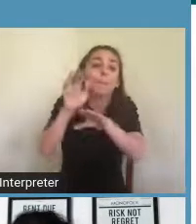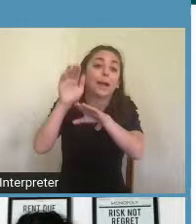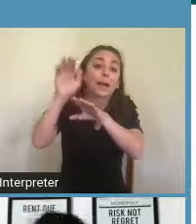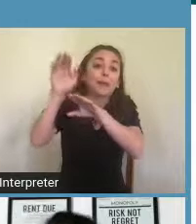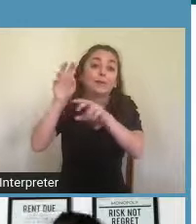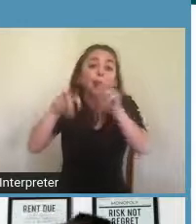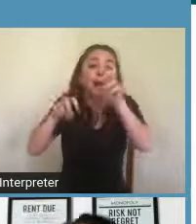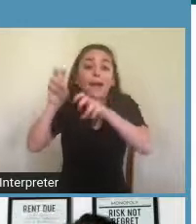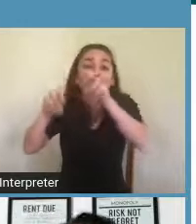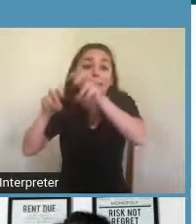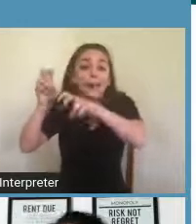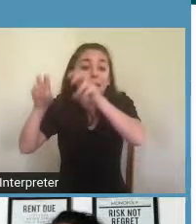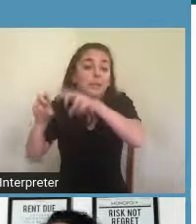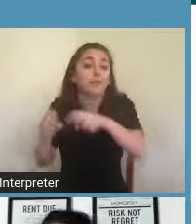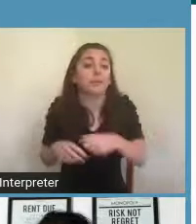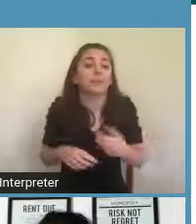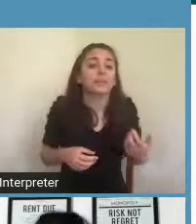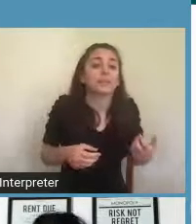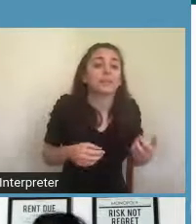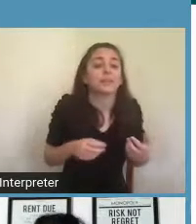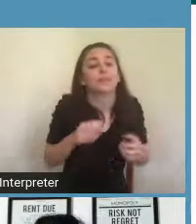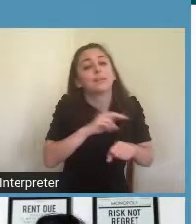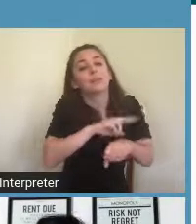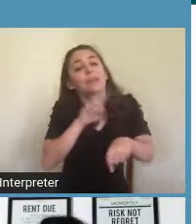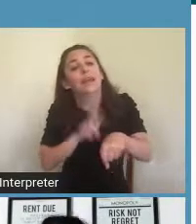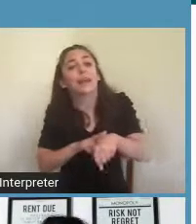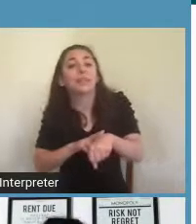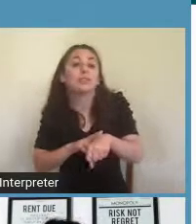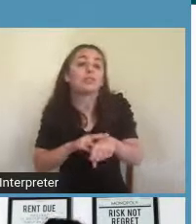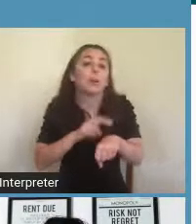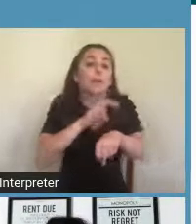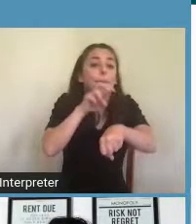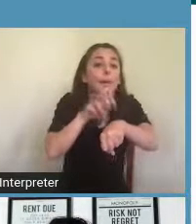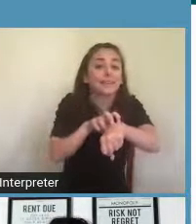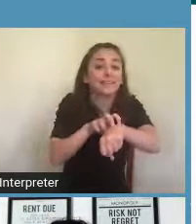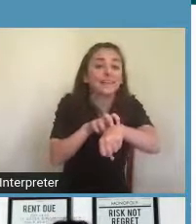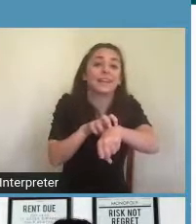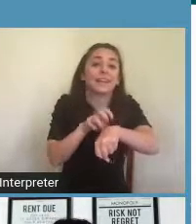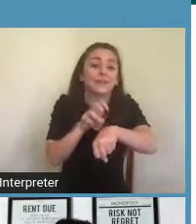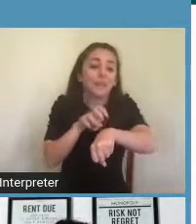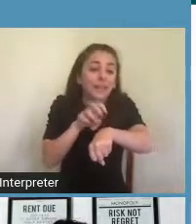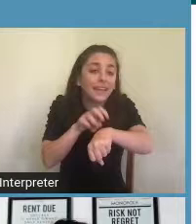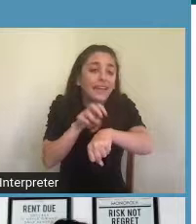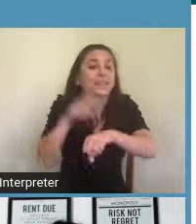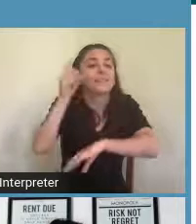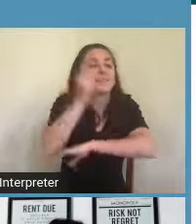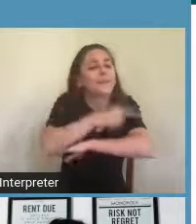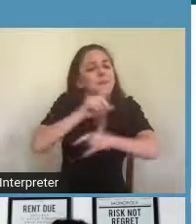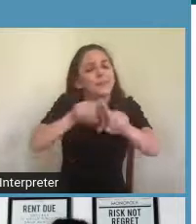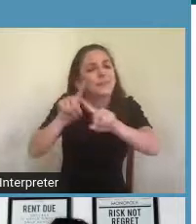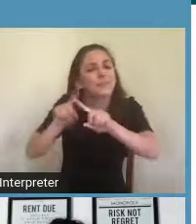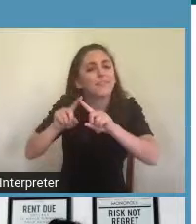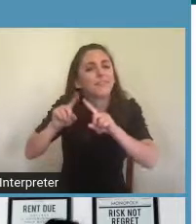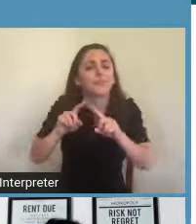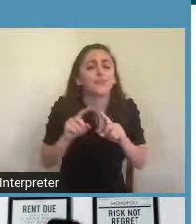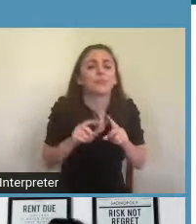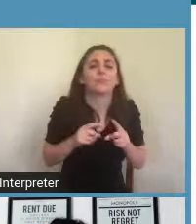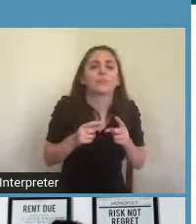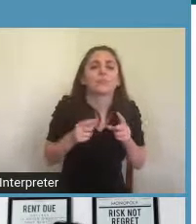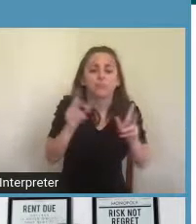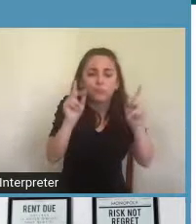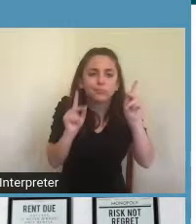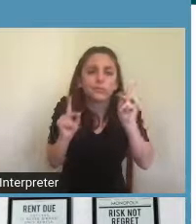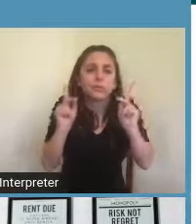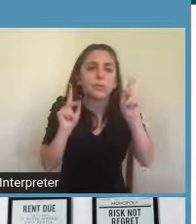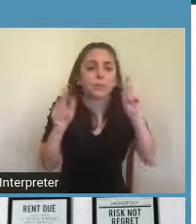Poetry Day or National Potato Day even exists. But these are kind of fun things that folks are looking for, that folks are following. And